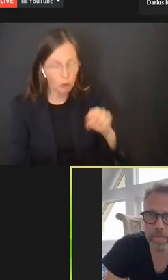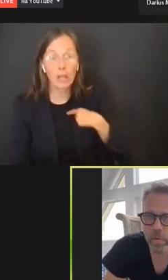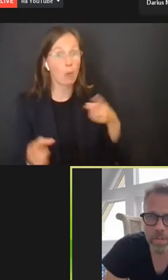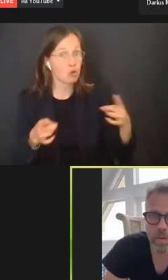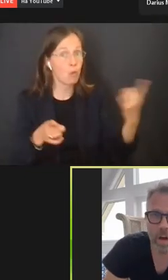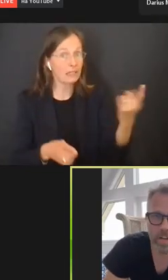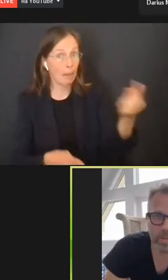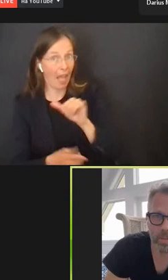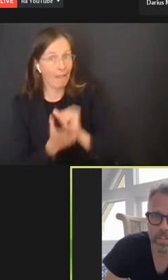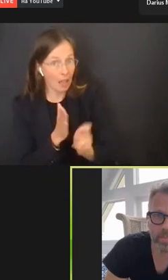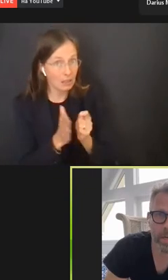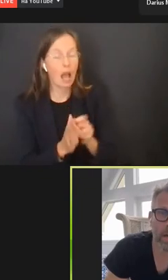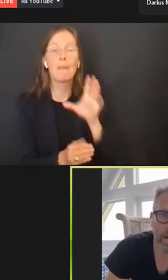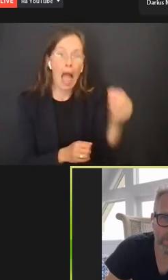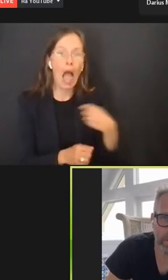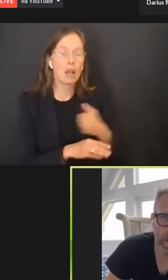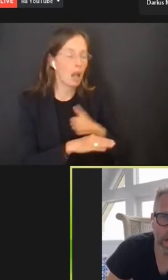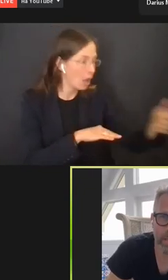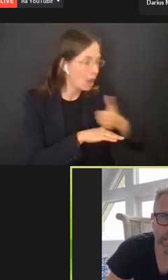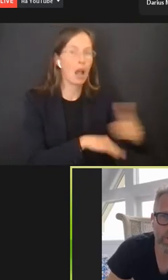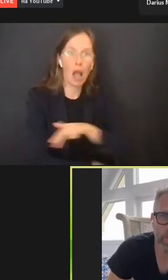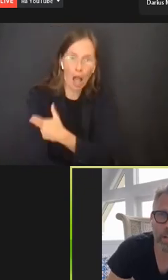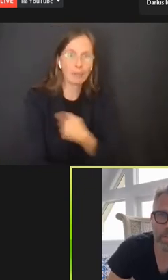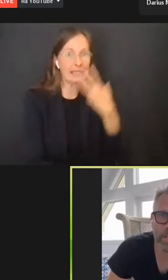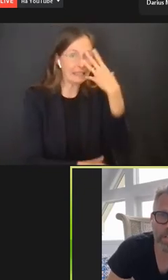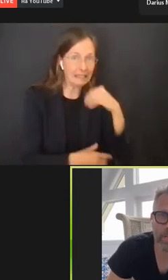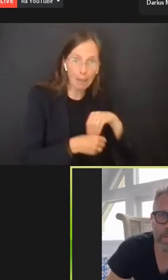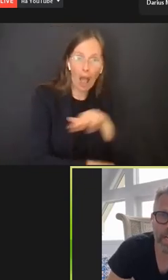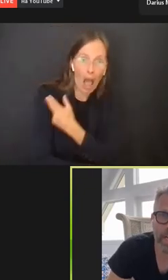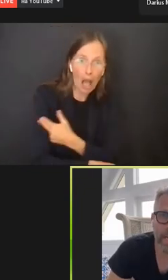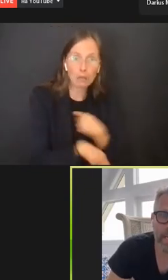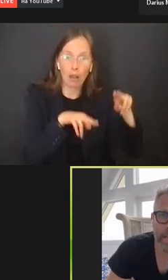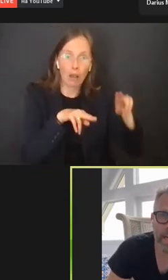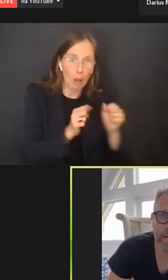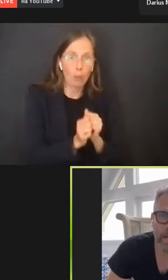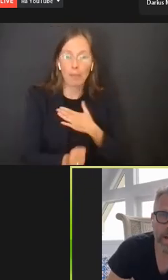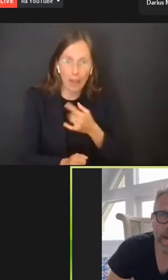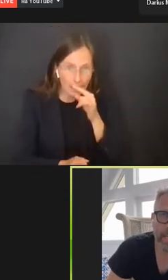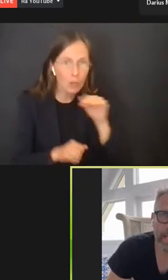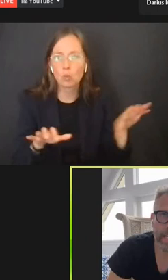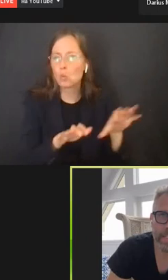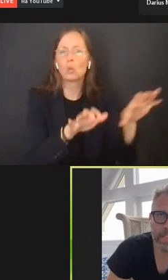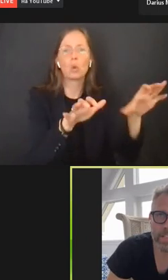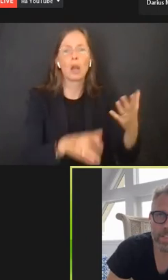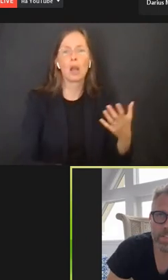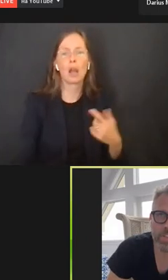back and forth to the hospital and sleeping on a hospital cot and doing all of this stuff that